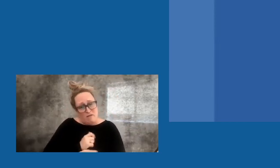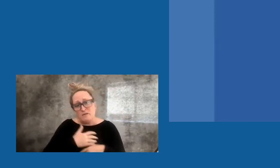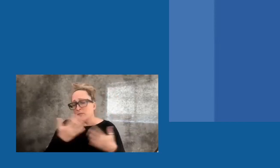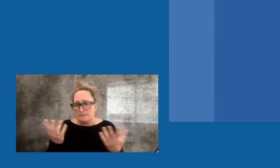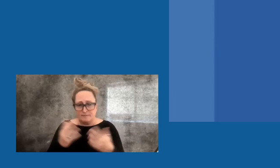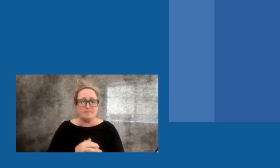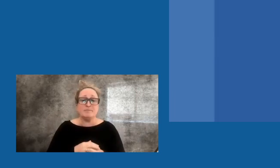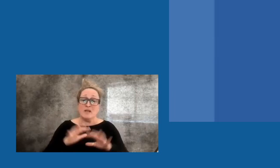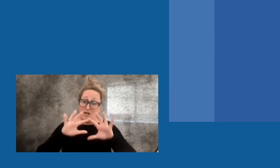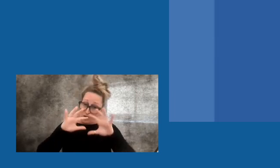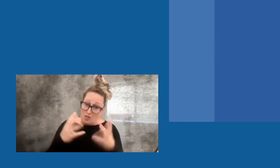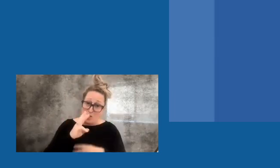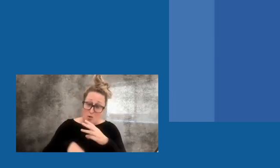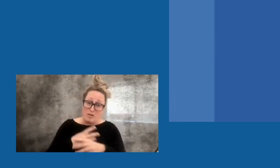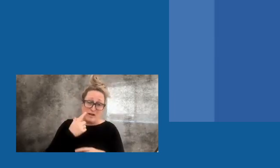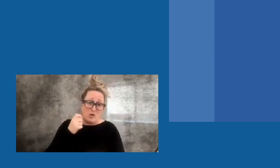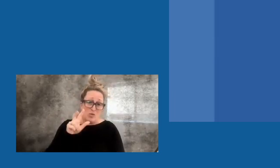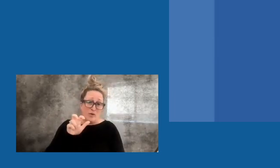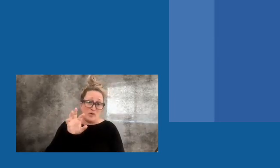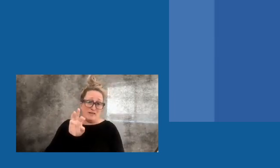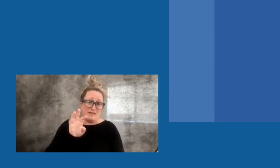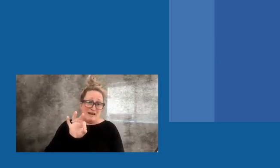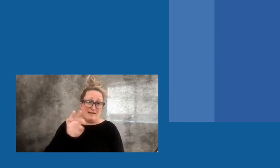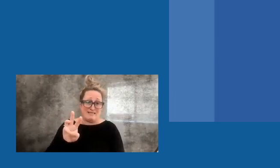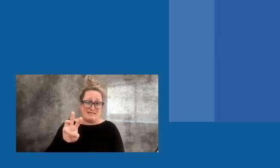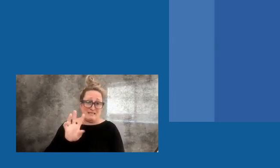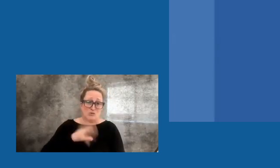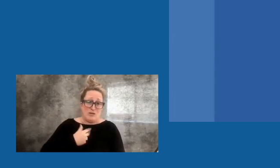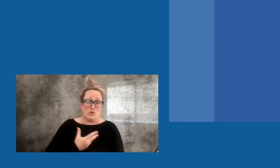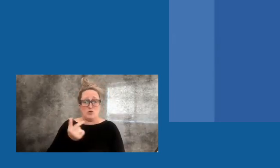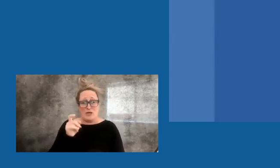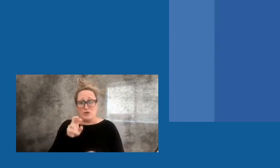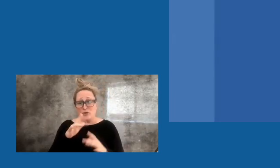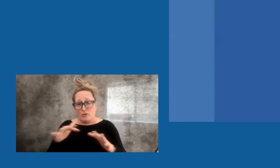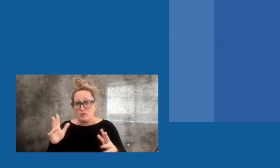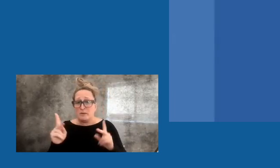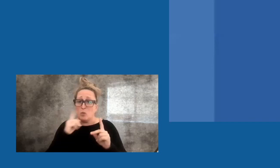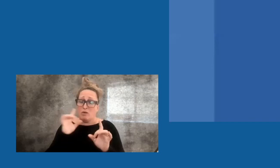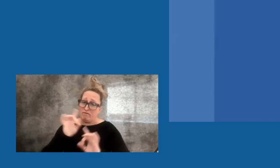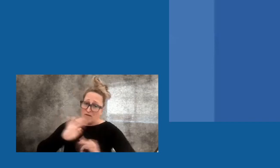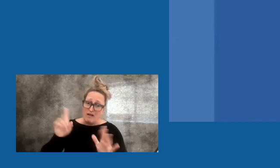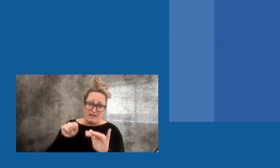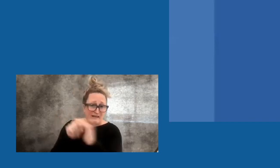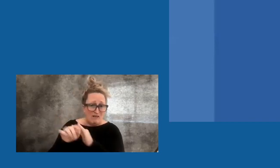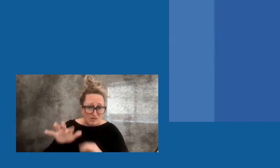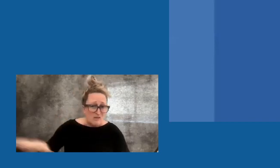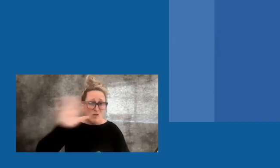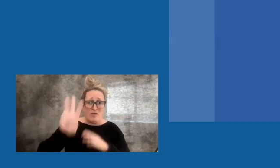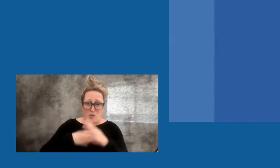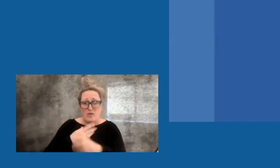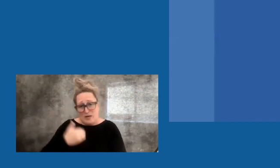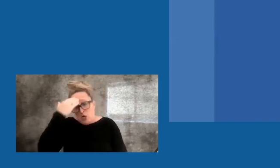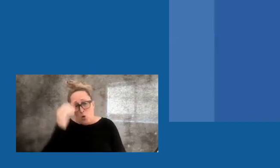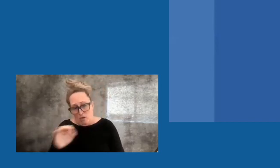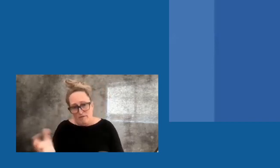And globally, at least 396 trans and gender diverse folks were violently killed globally that we know of.